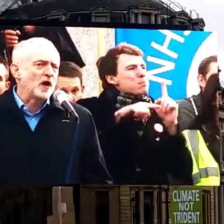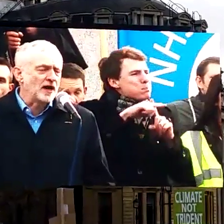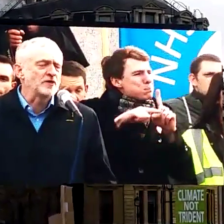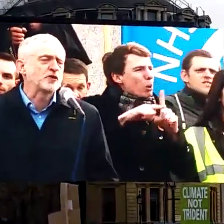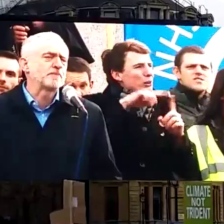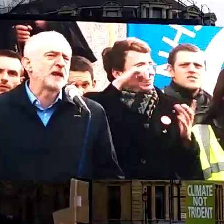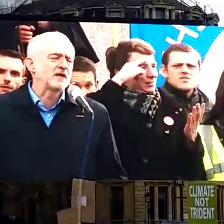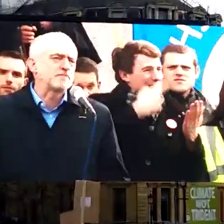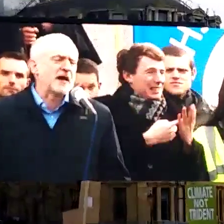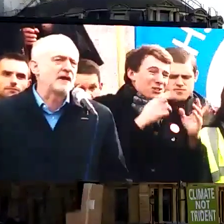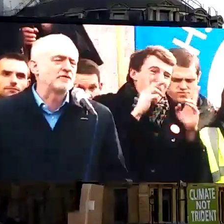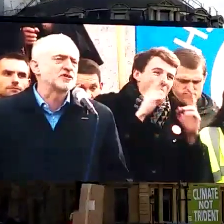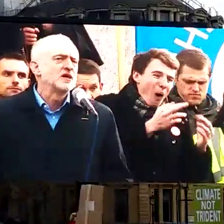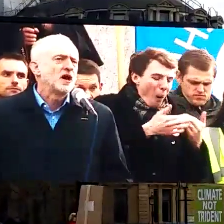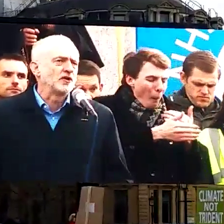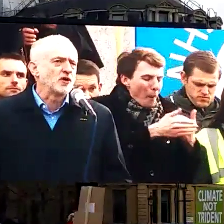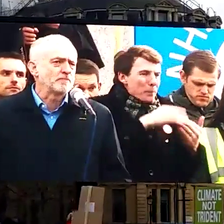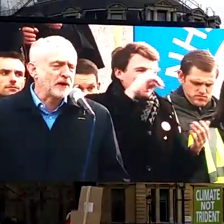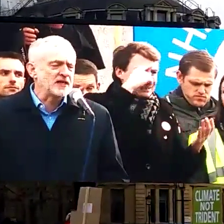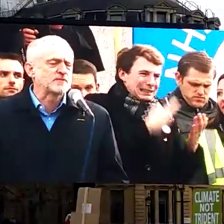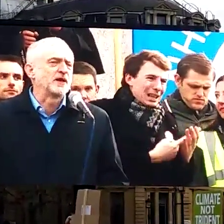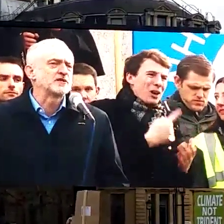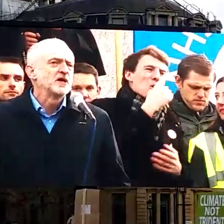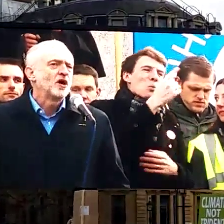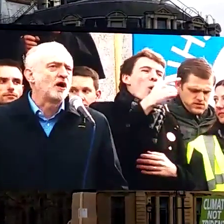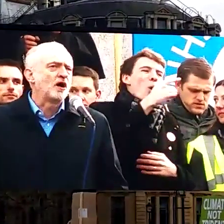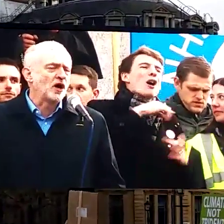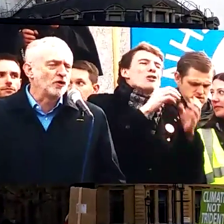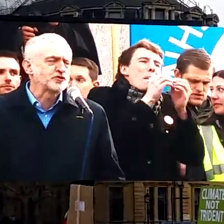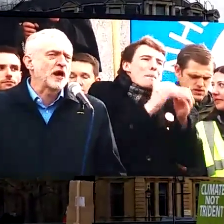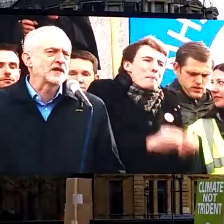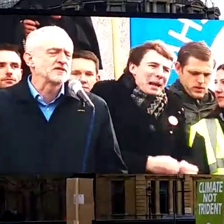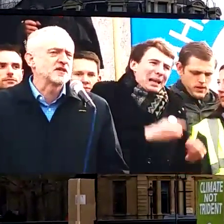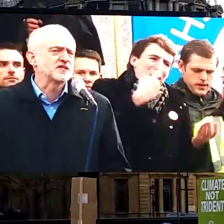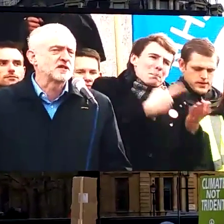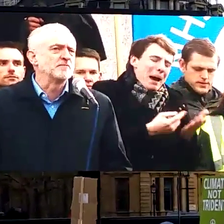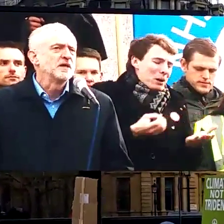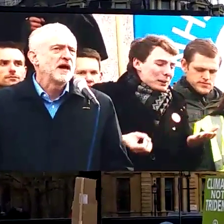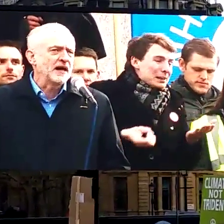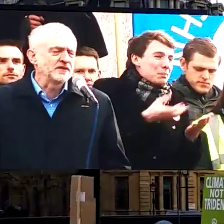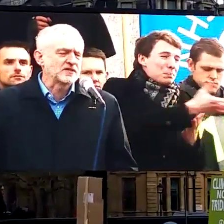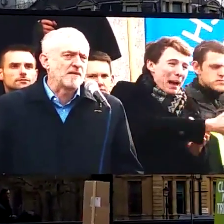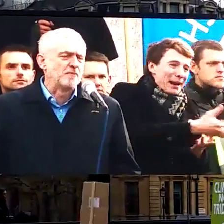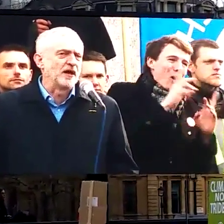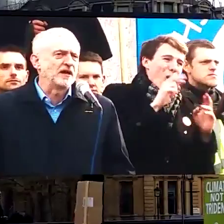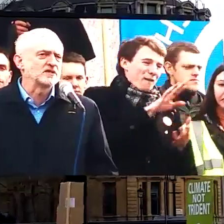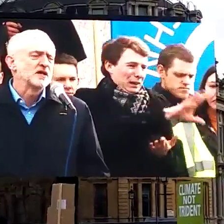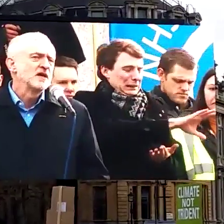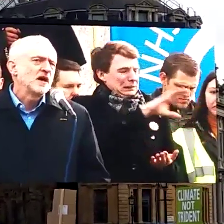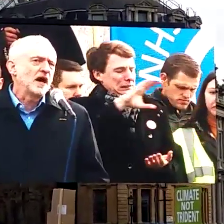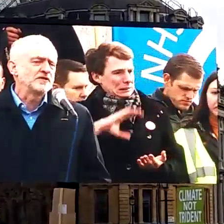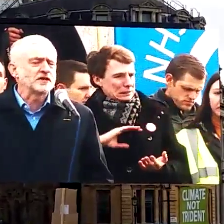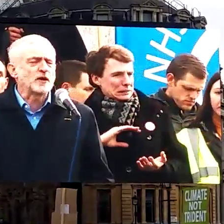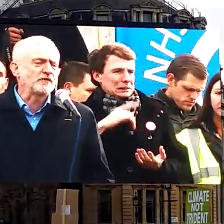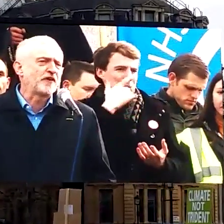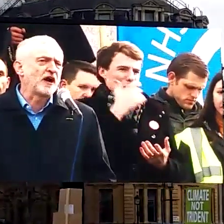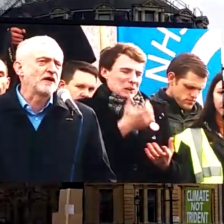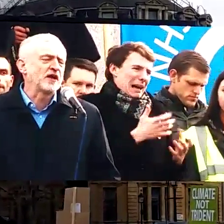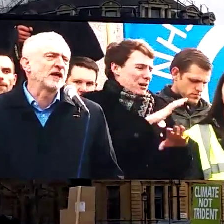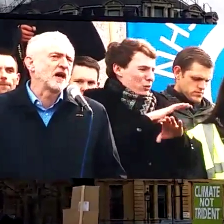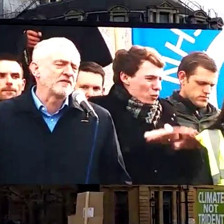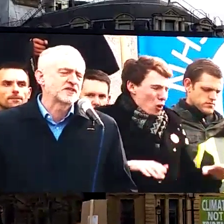spend £100 billion on the replacement of the whole Trident system and the submarines and